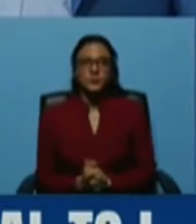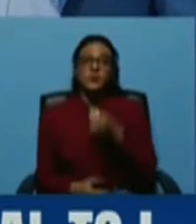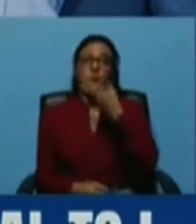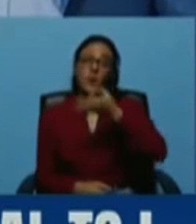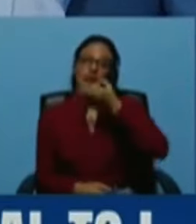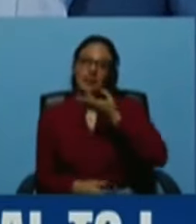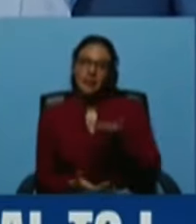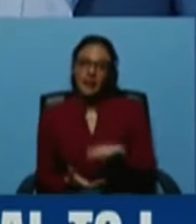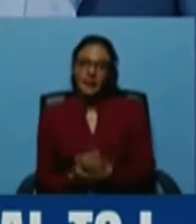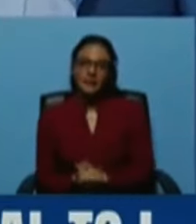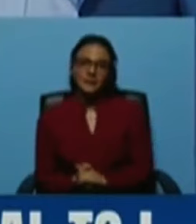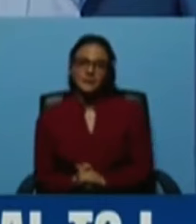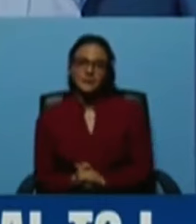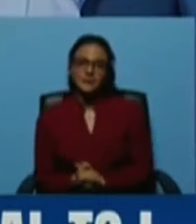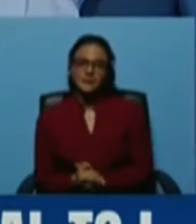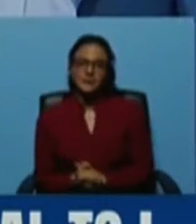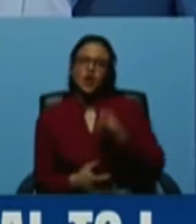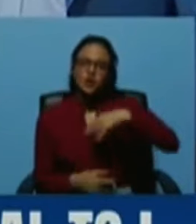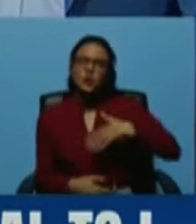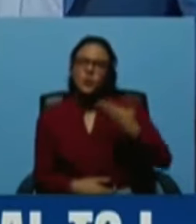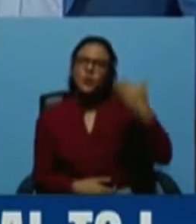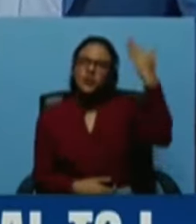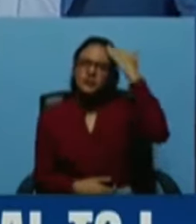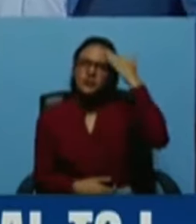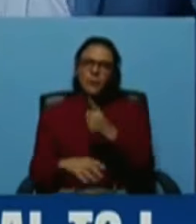Marco Salgado. Good afternoon.